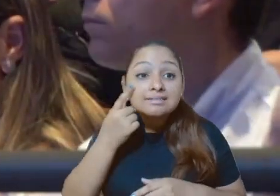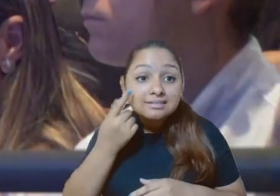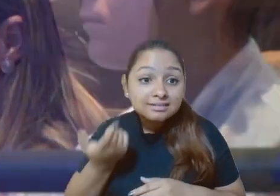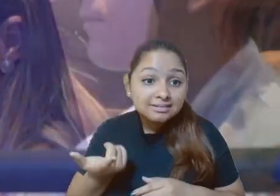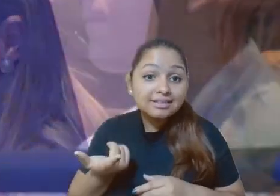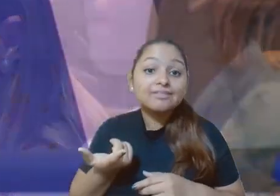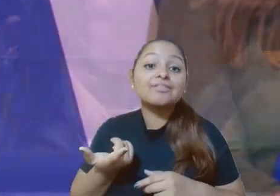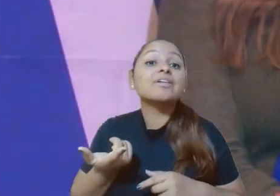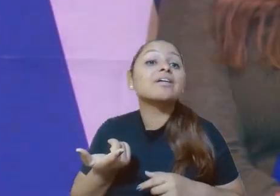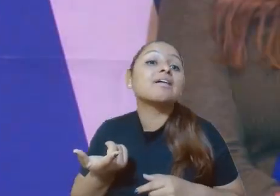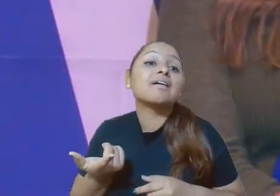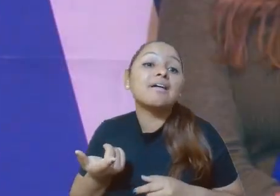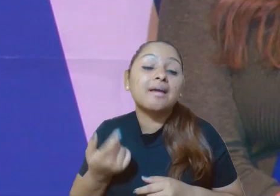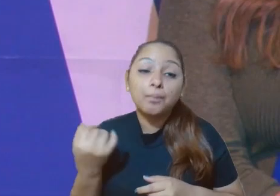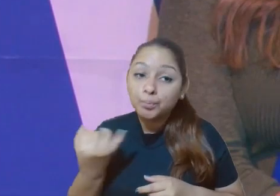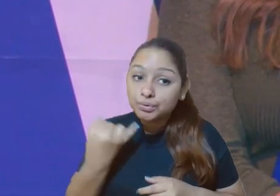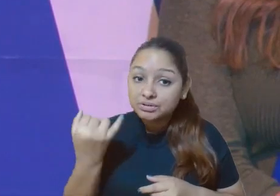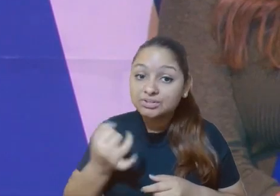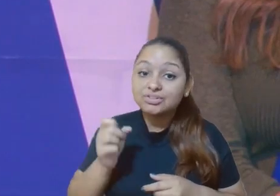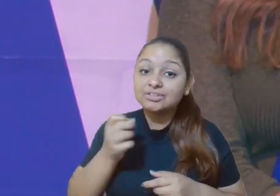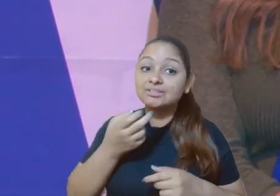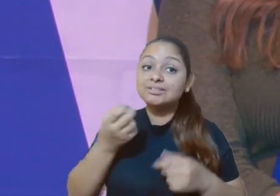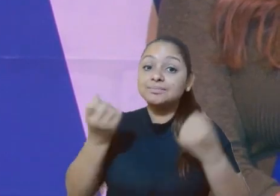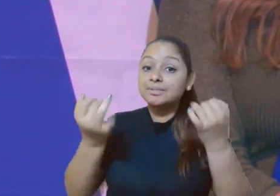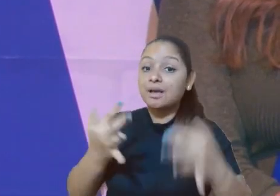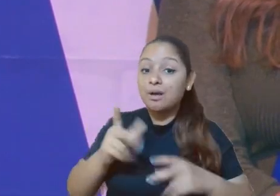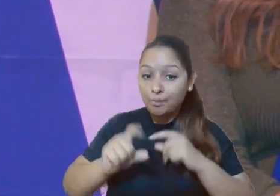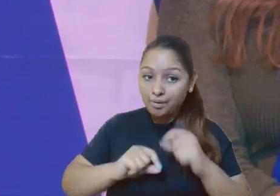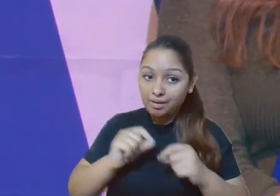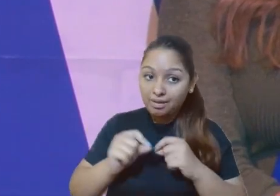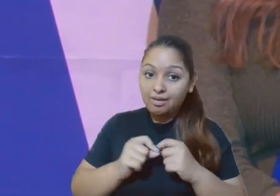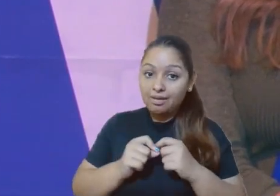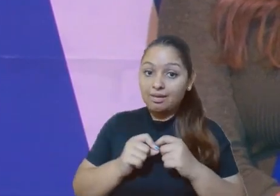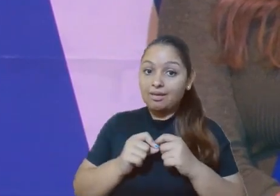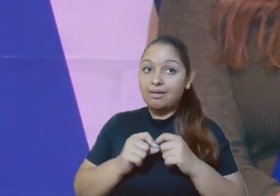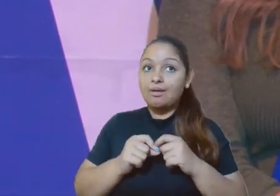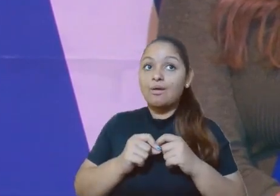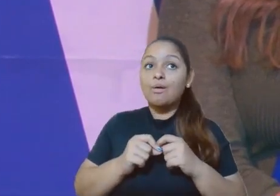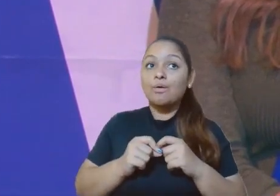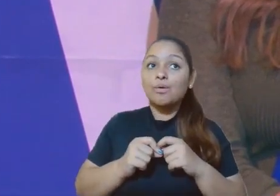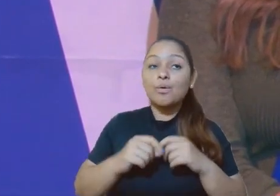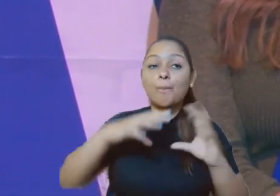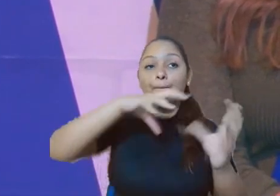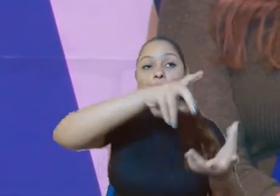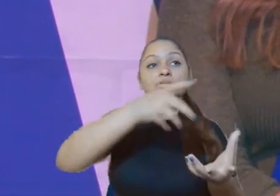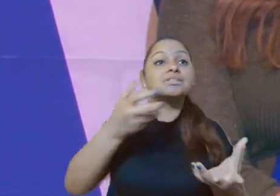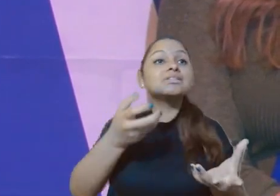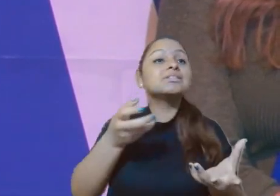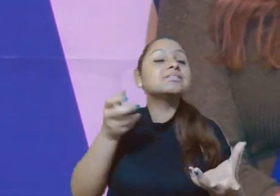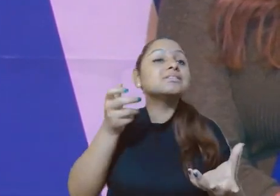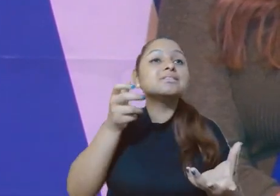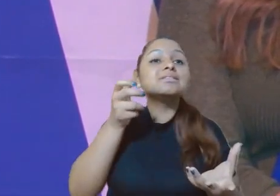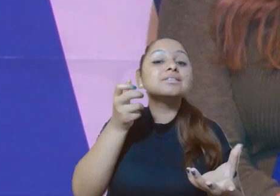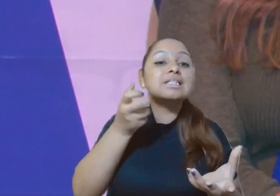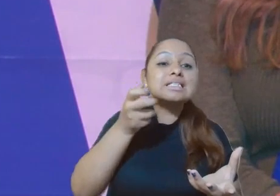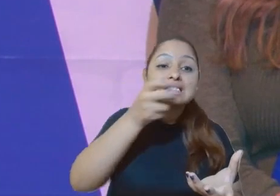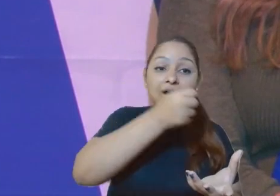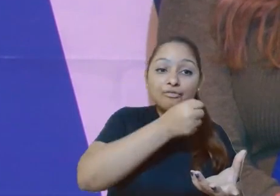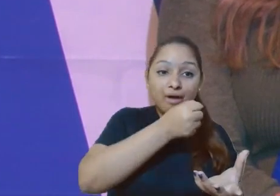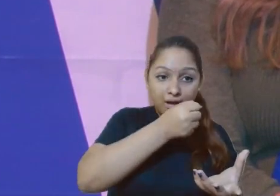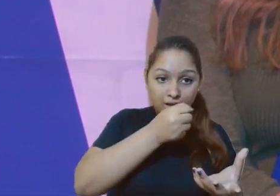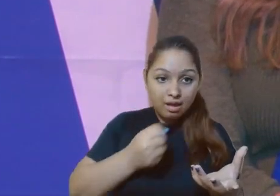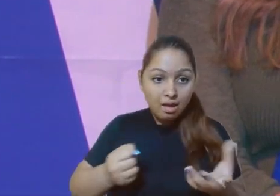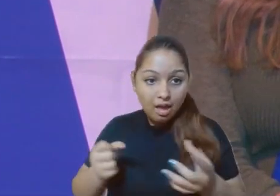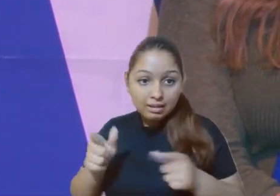not. And I think that's important to say that. To save the world is not the startups. I work with startups every day.